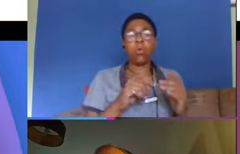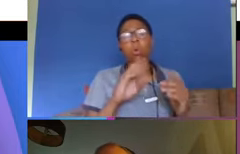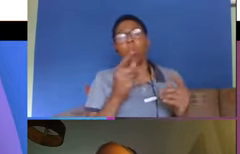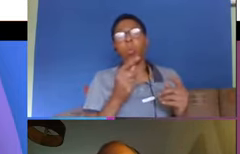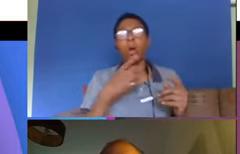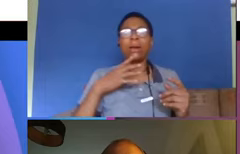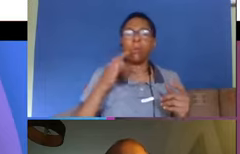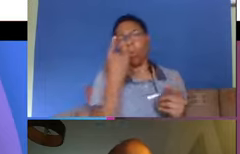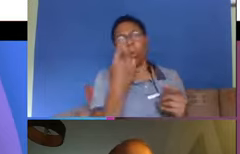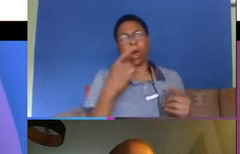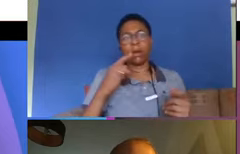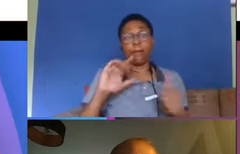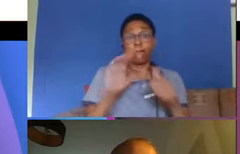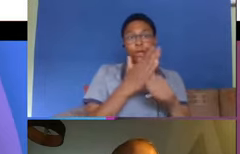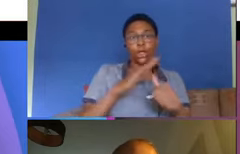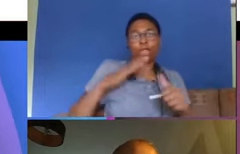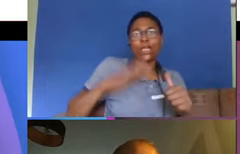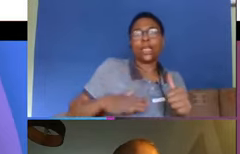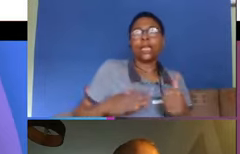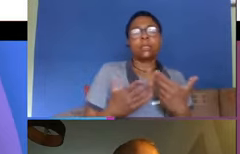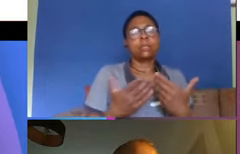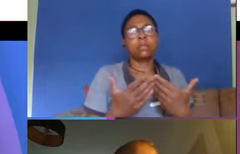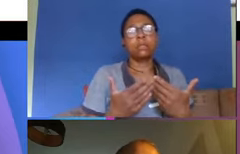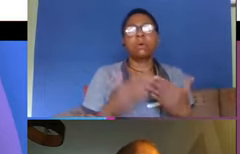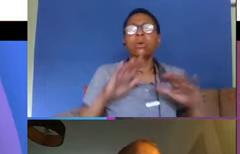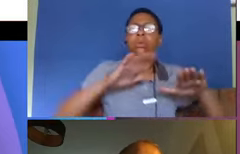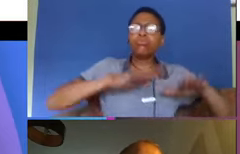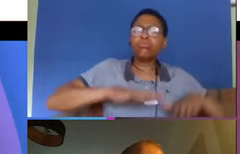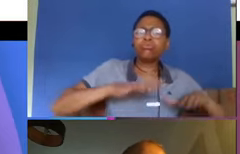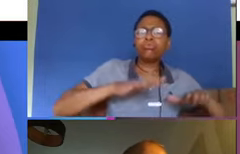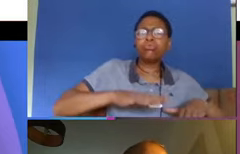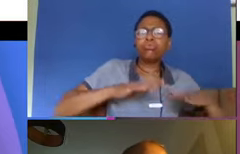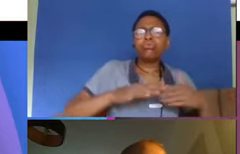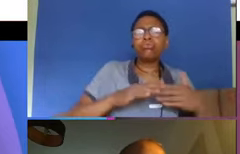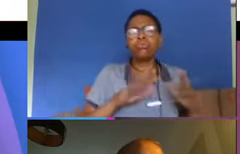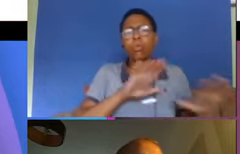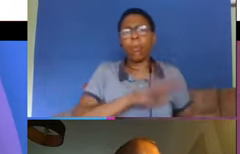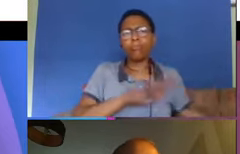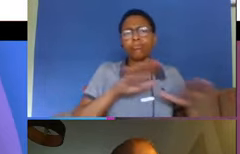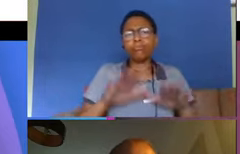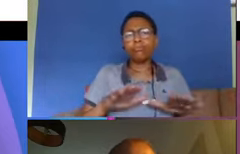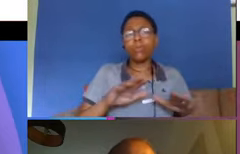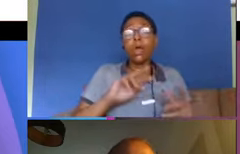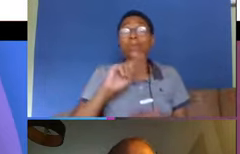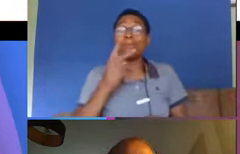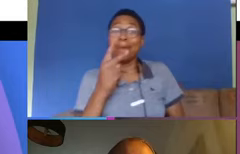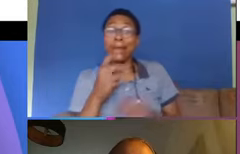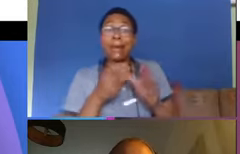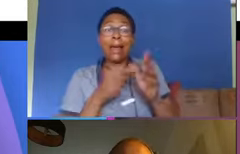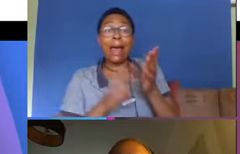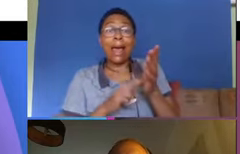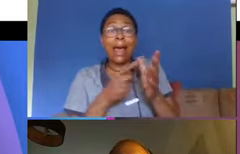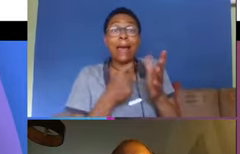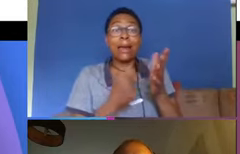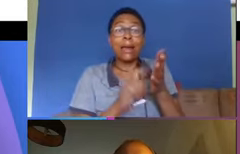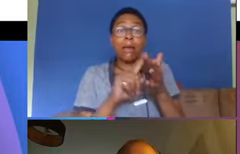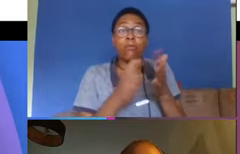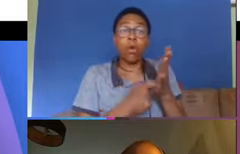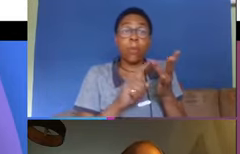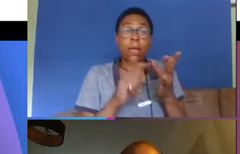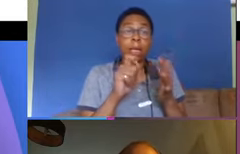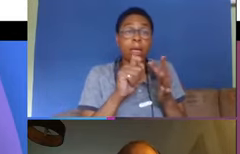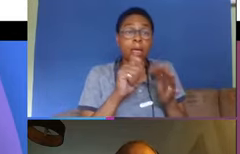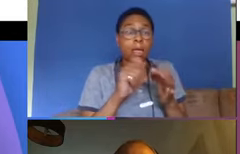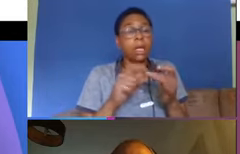And the second, obviously, part of class, when they're going across centre, is generally more anaerobic in nature, or engage